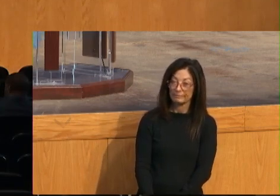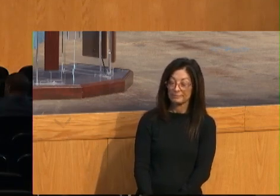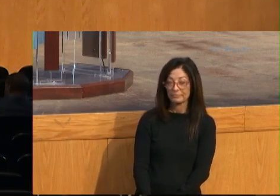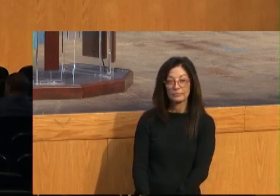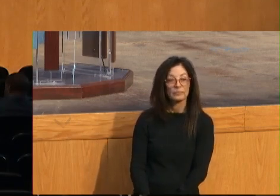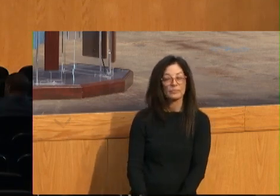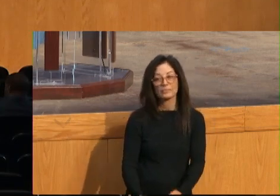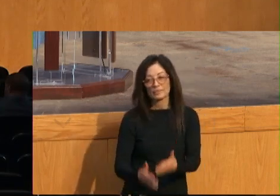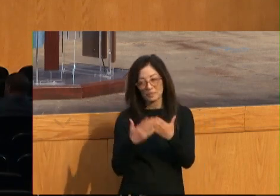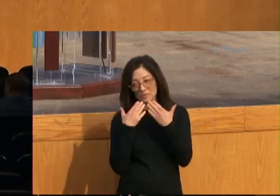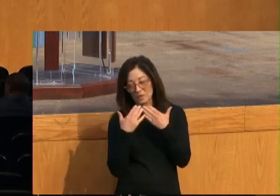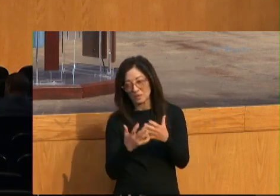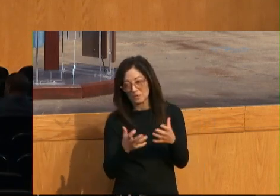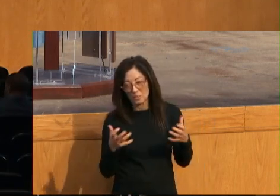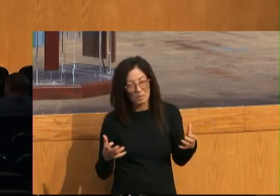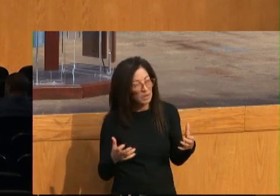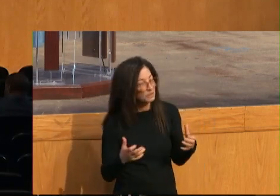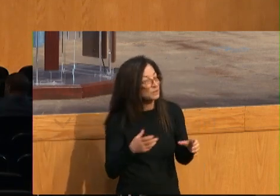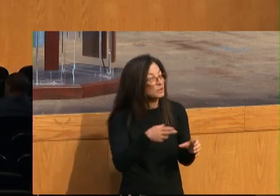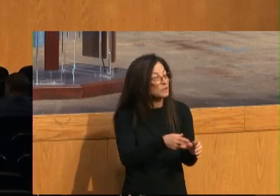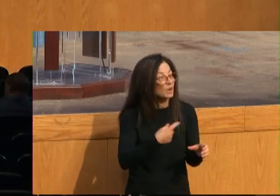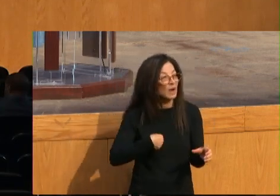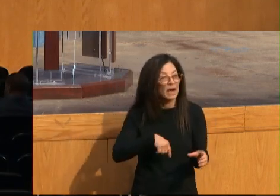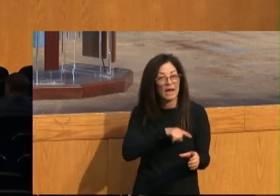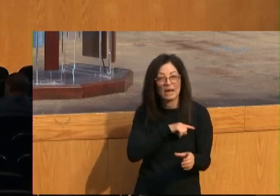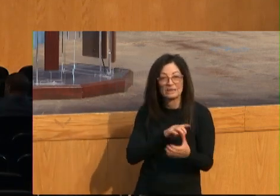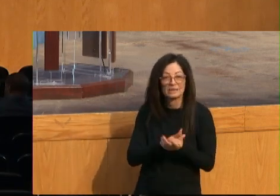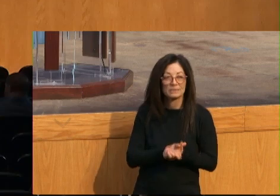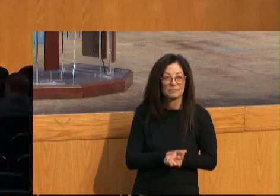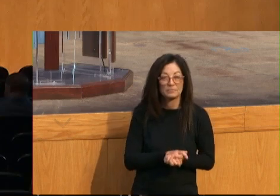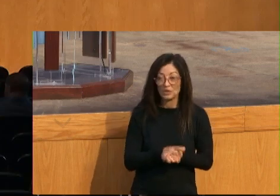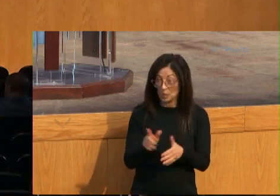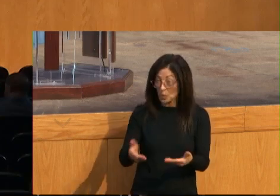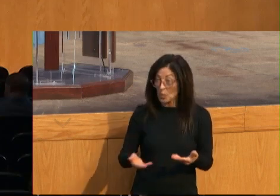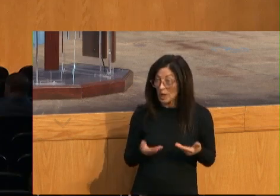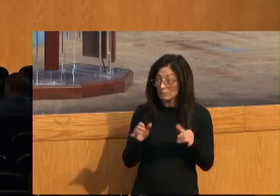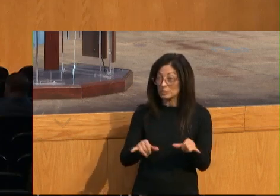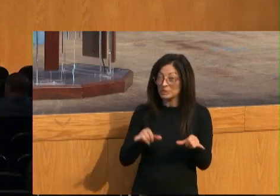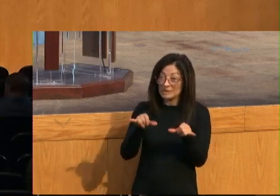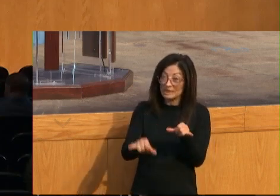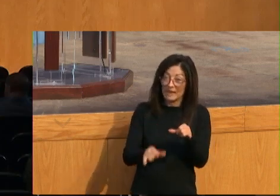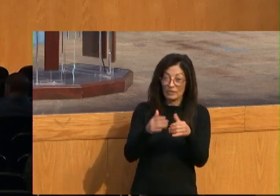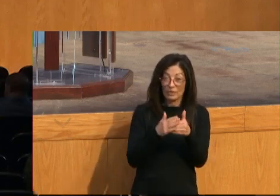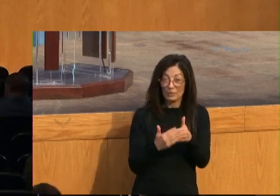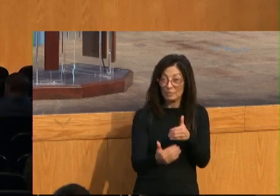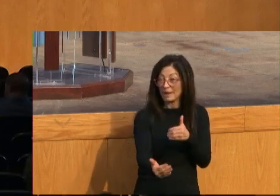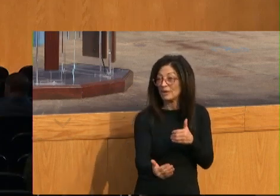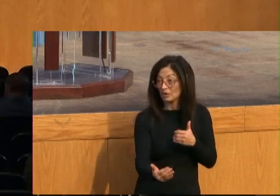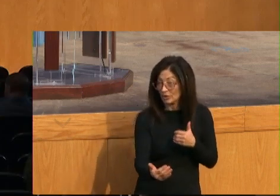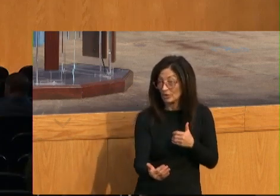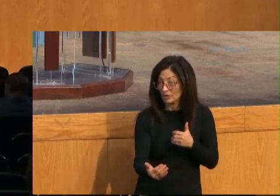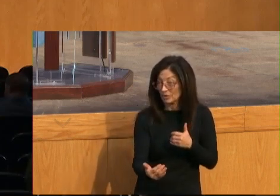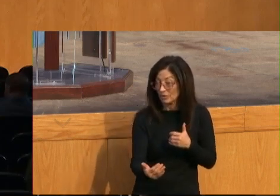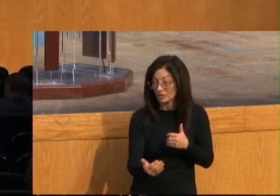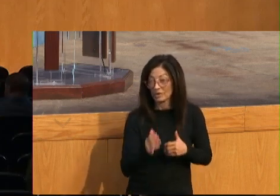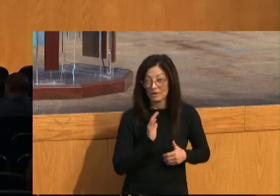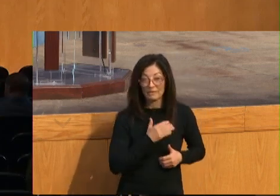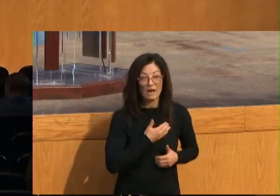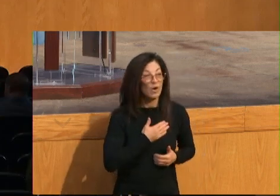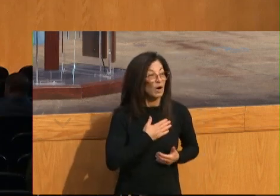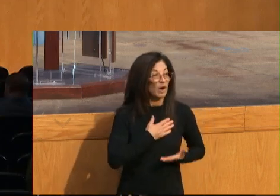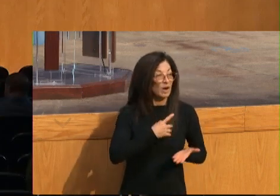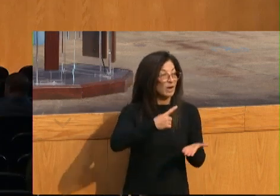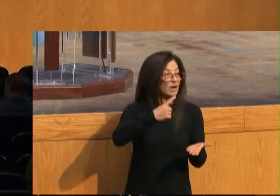Thank you so much for joining us. You're welcome to stay with us for the remainder of our conversation,